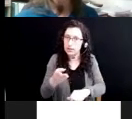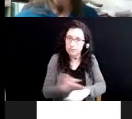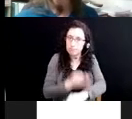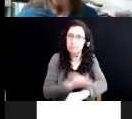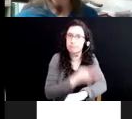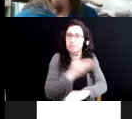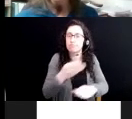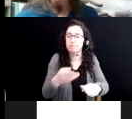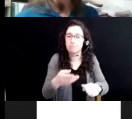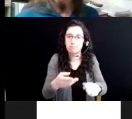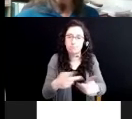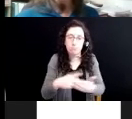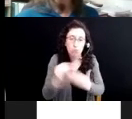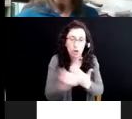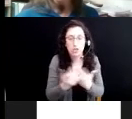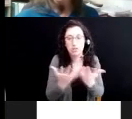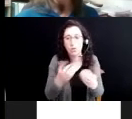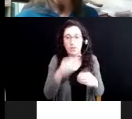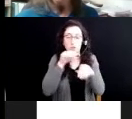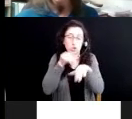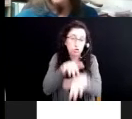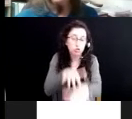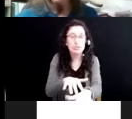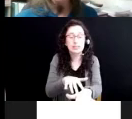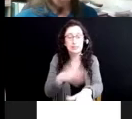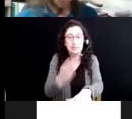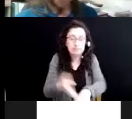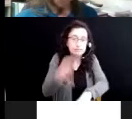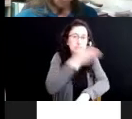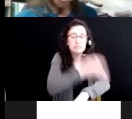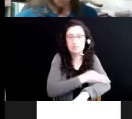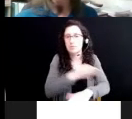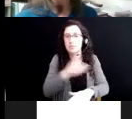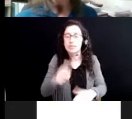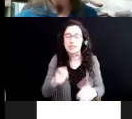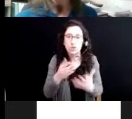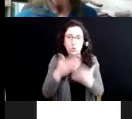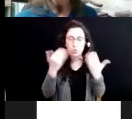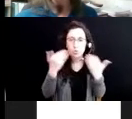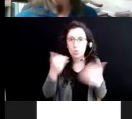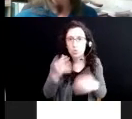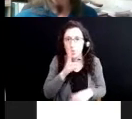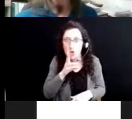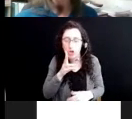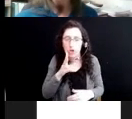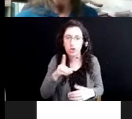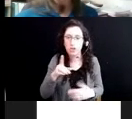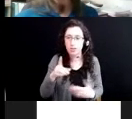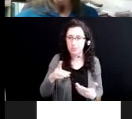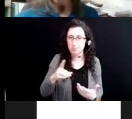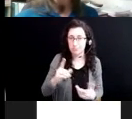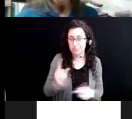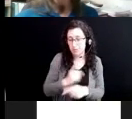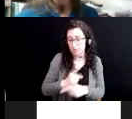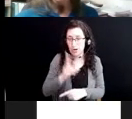revegetating streams and waterways is important for cooling water to meet water quality criteria, but